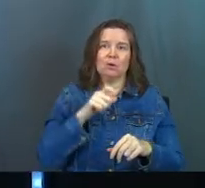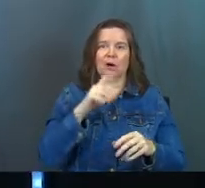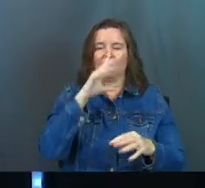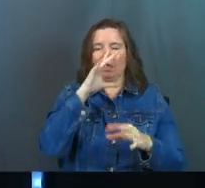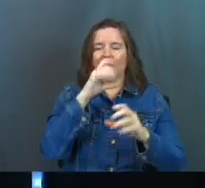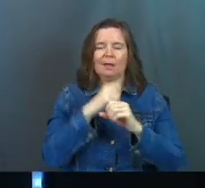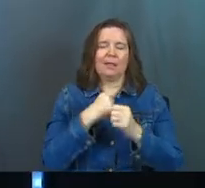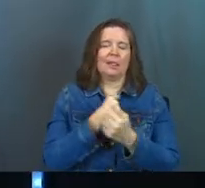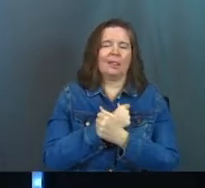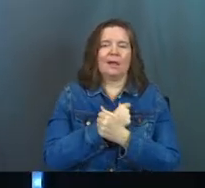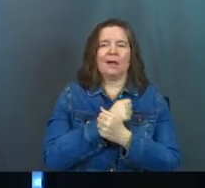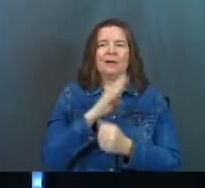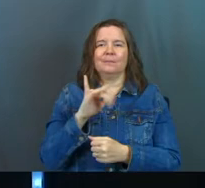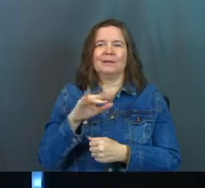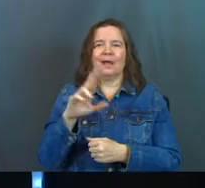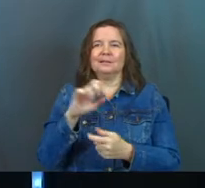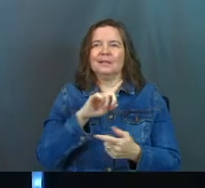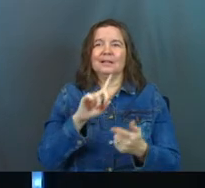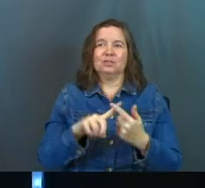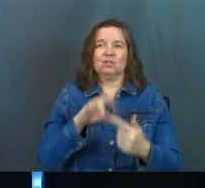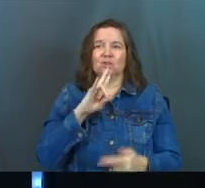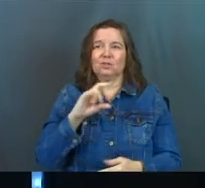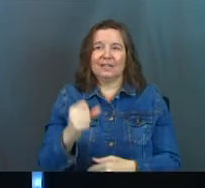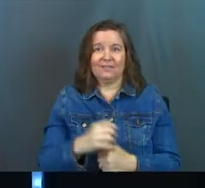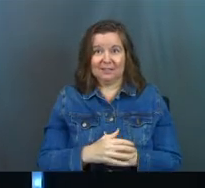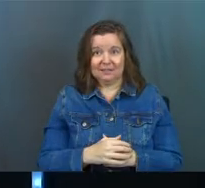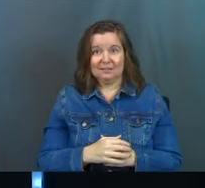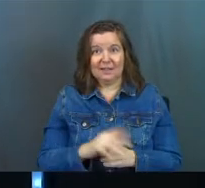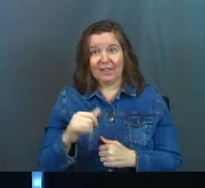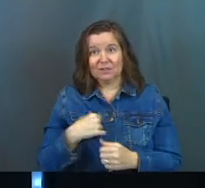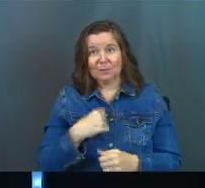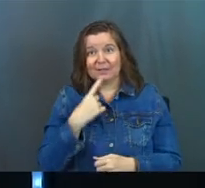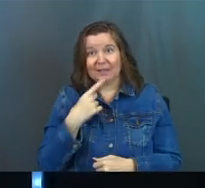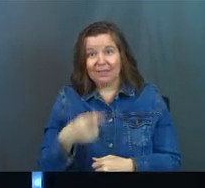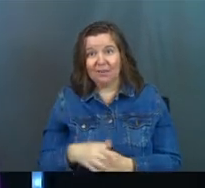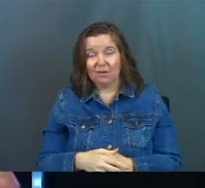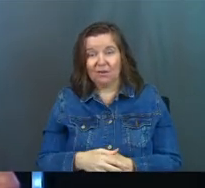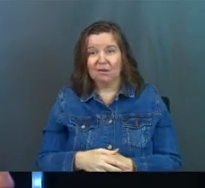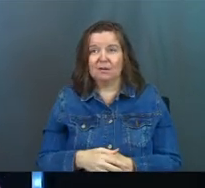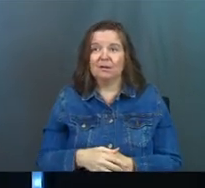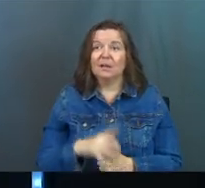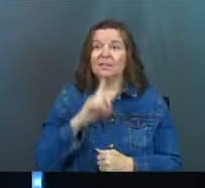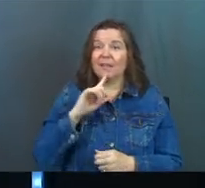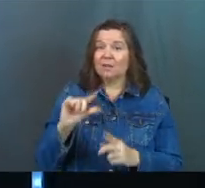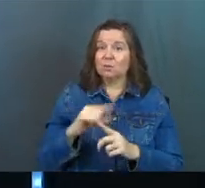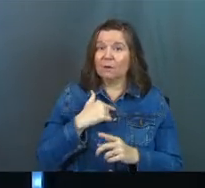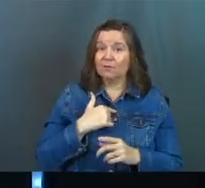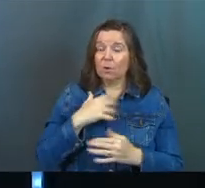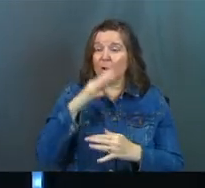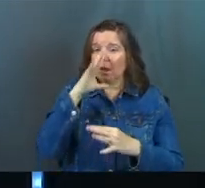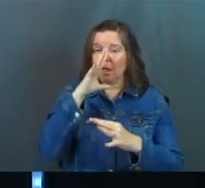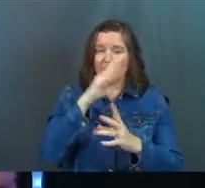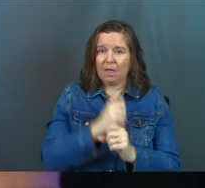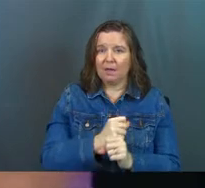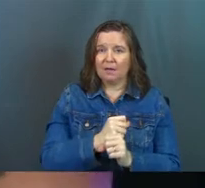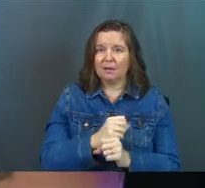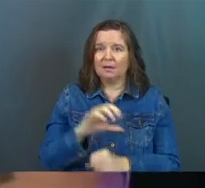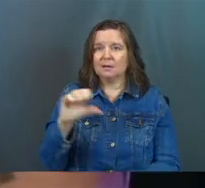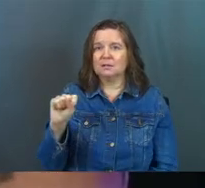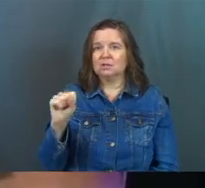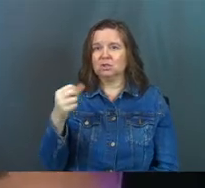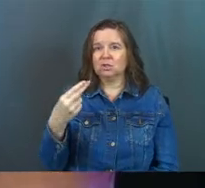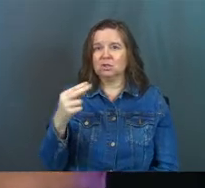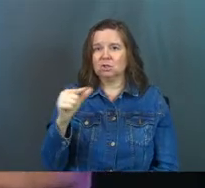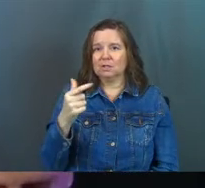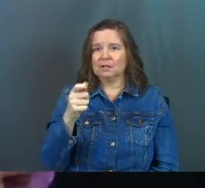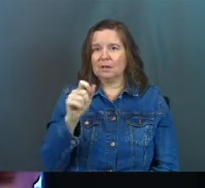Beyonce, all the way into your 70s. That's what it says there. The actual word for captivated is shaga.